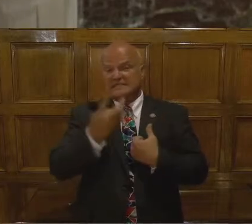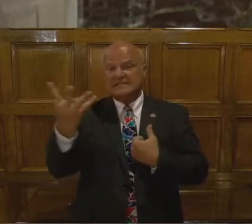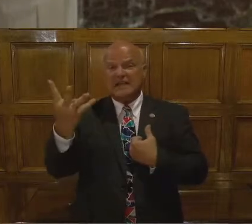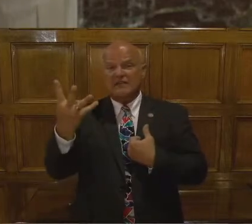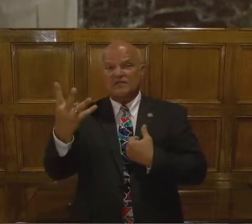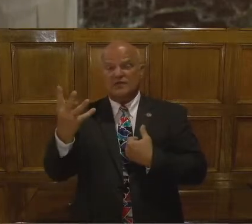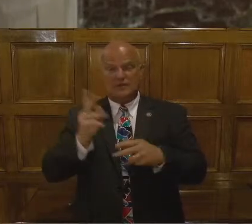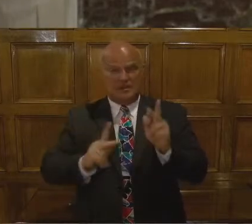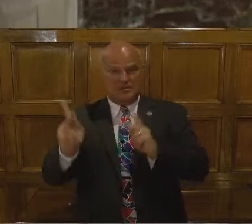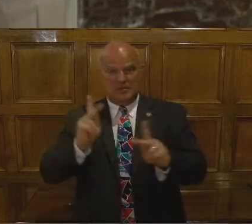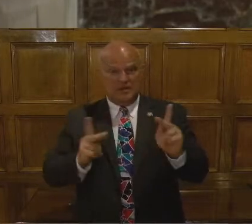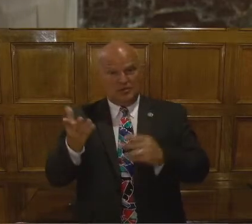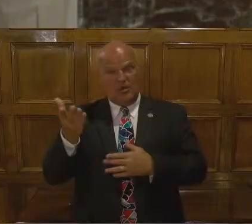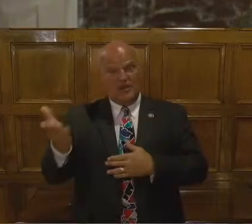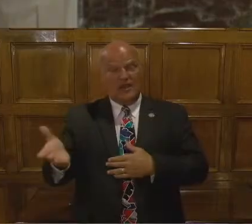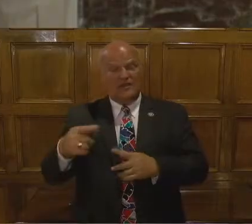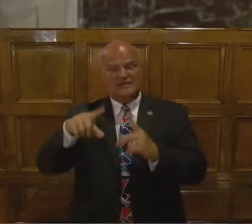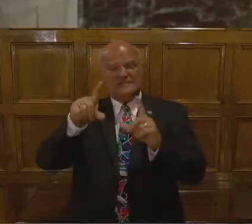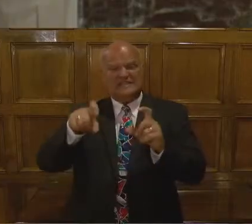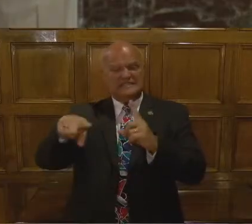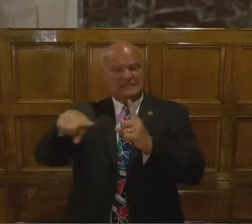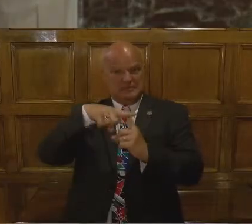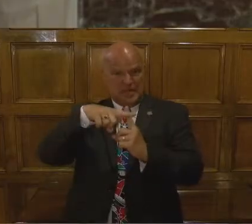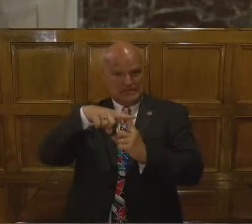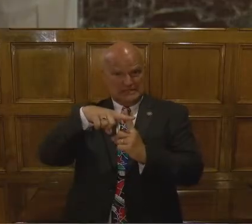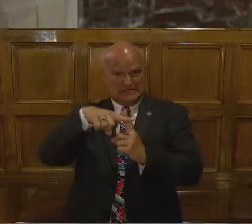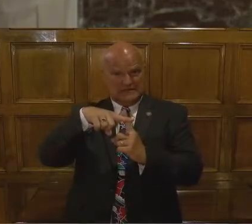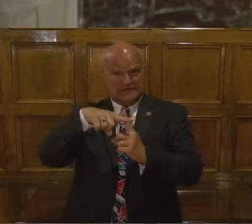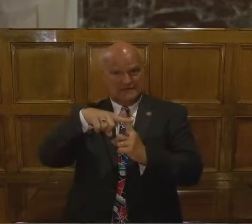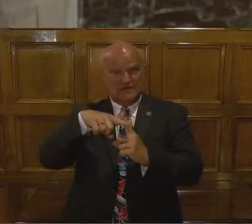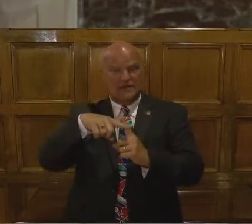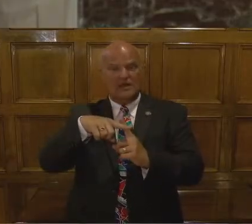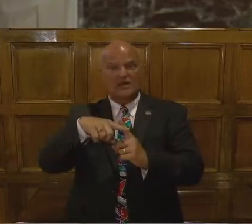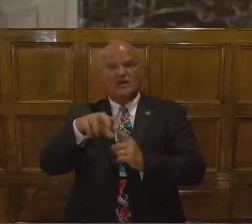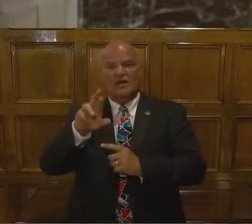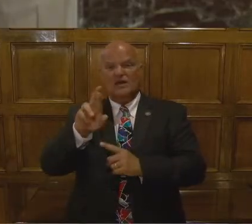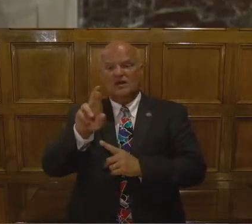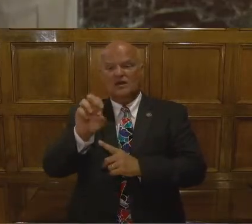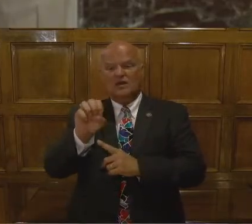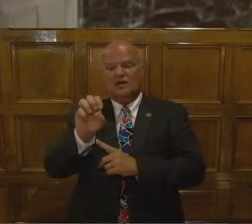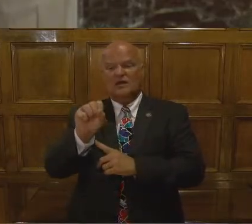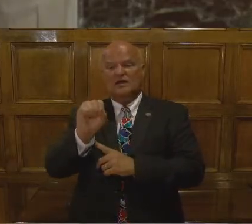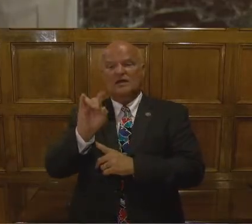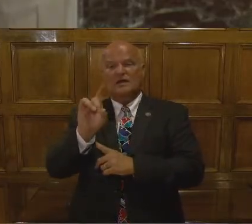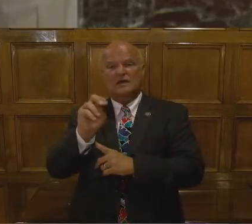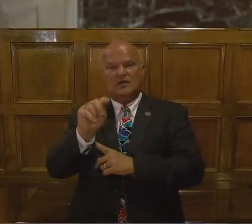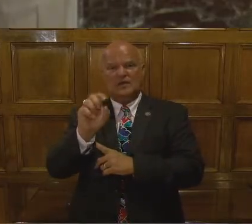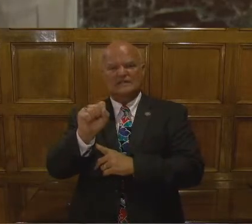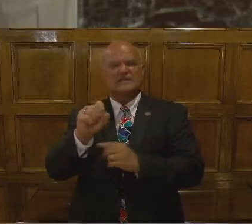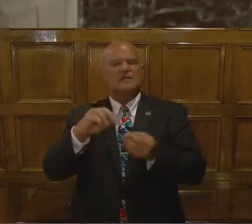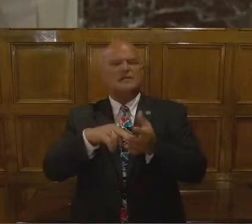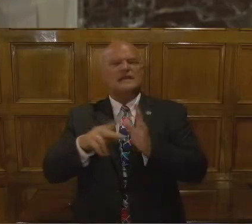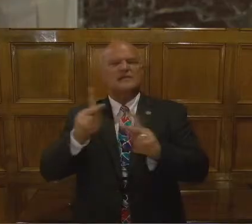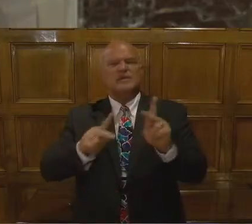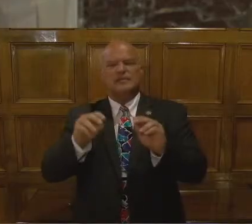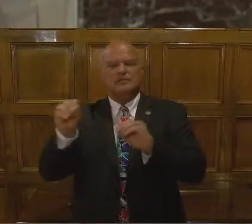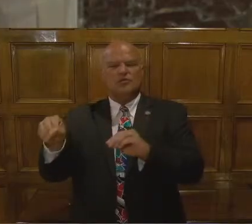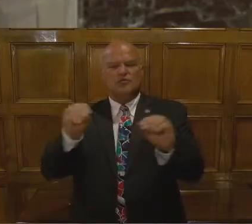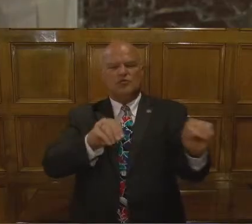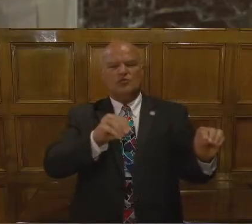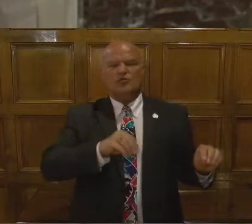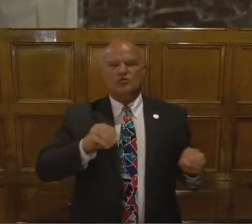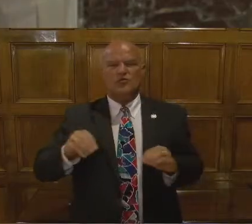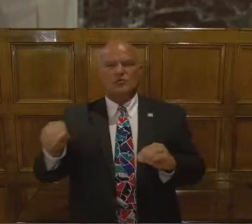our residents who have tested positive. Our residents move from one facility to another. So